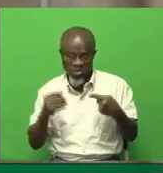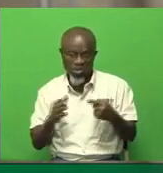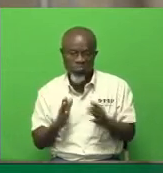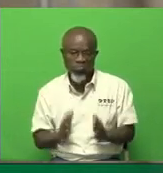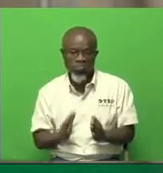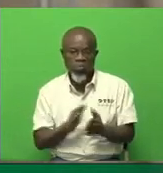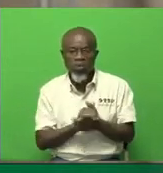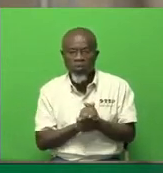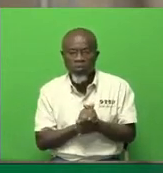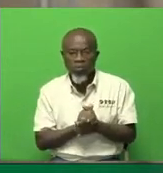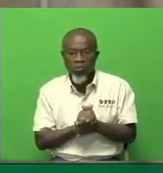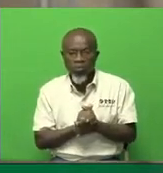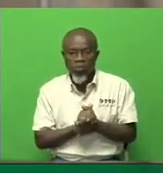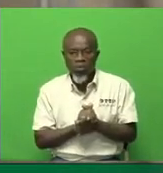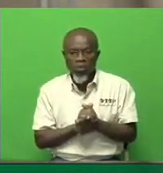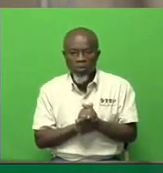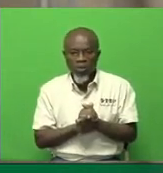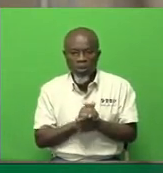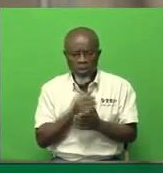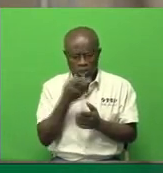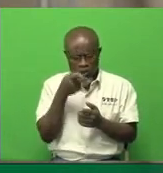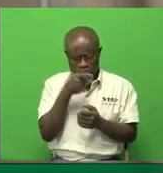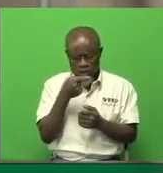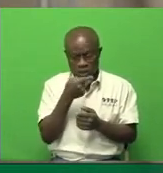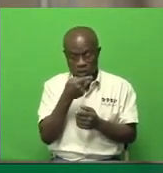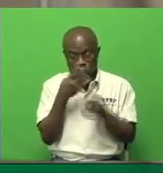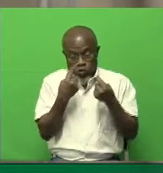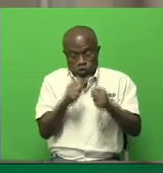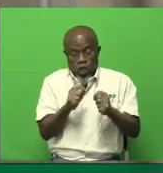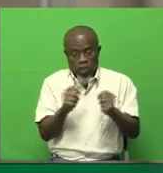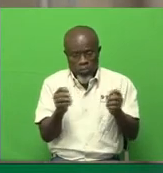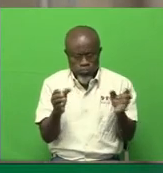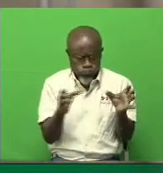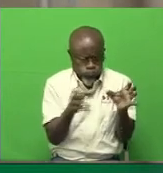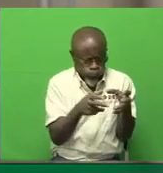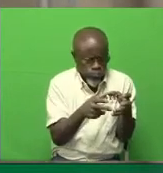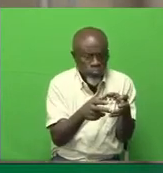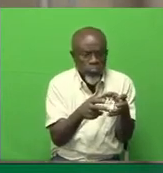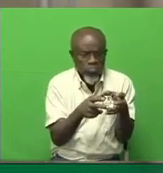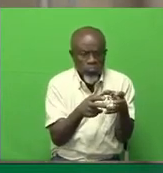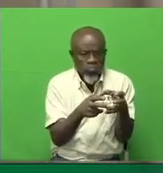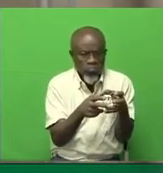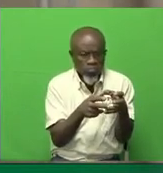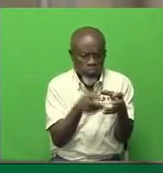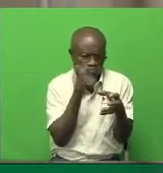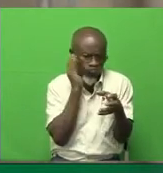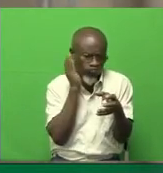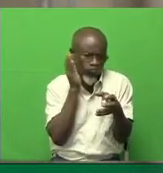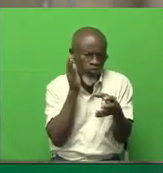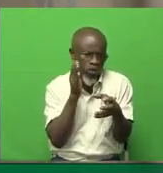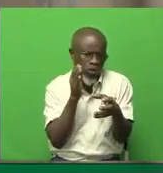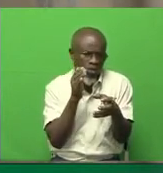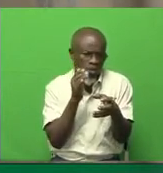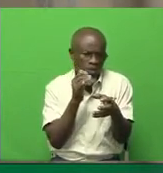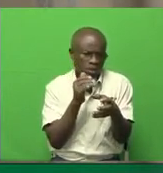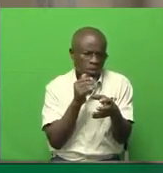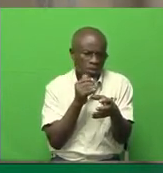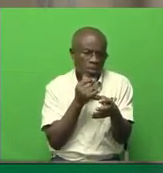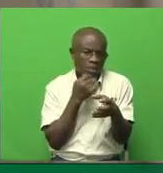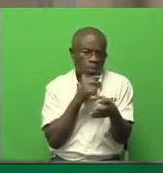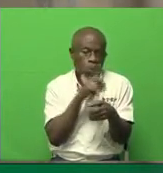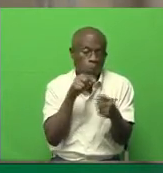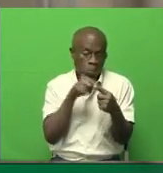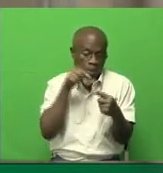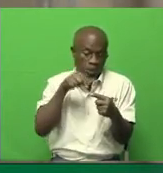separate his presentation by indicating that when this Administration came into office in September